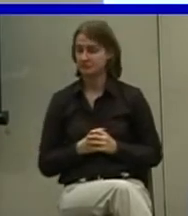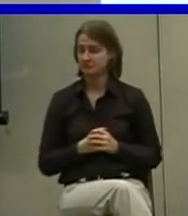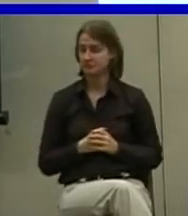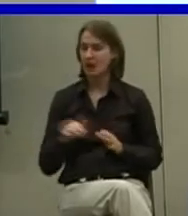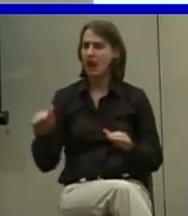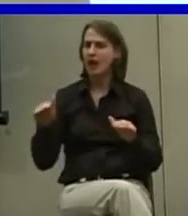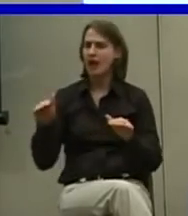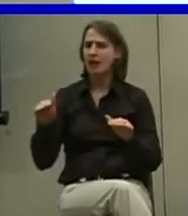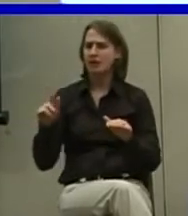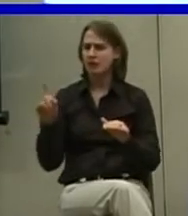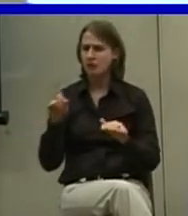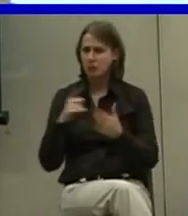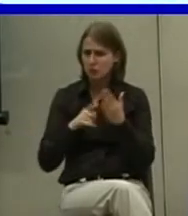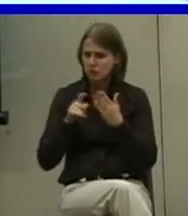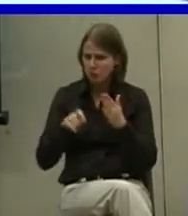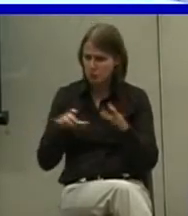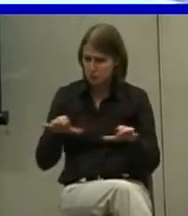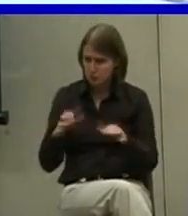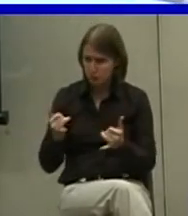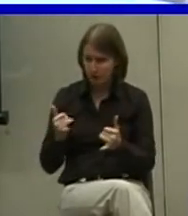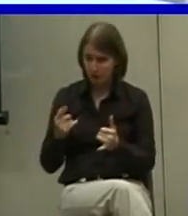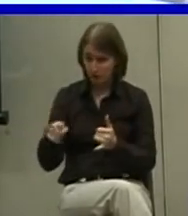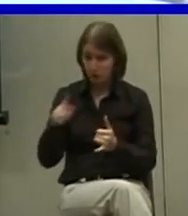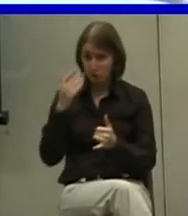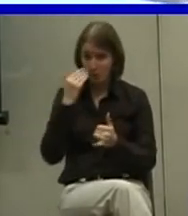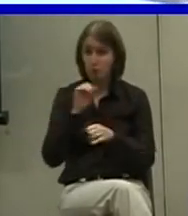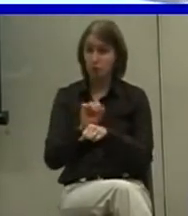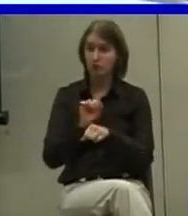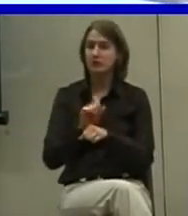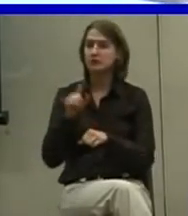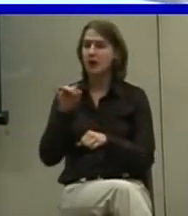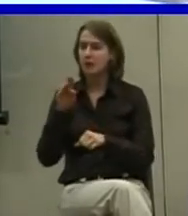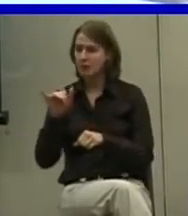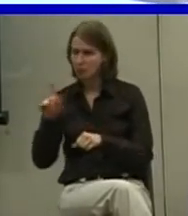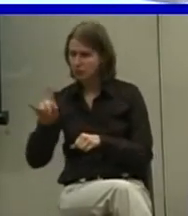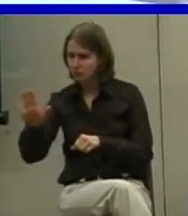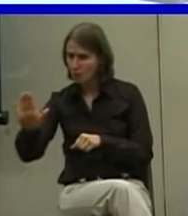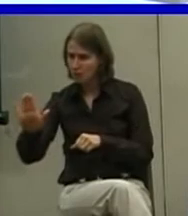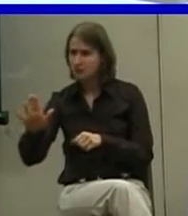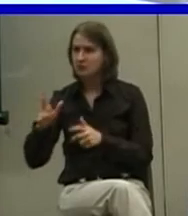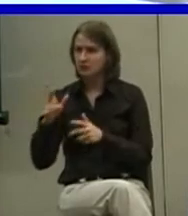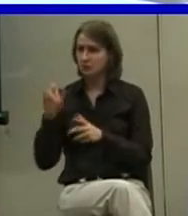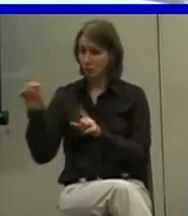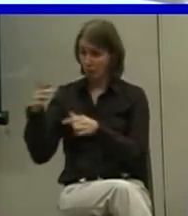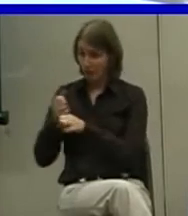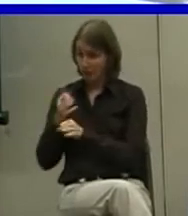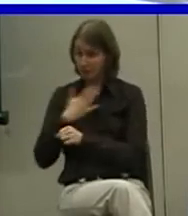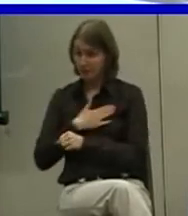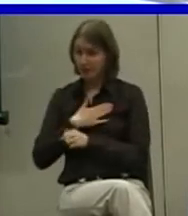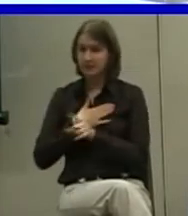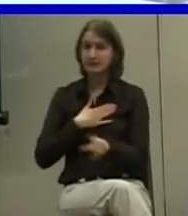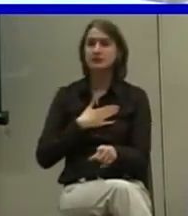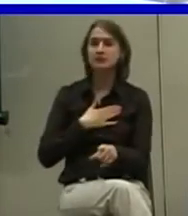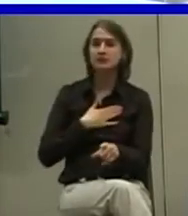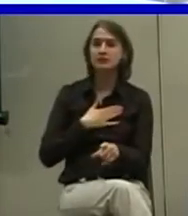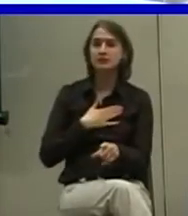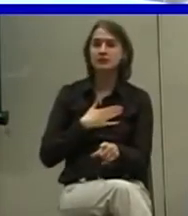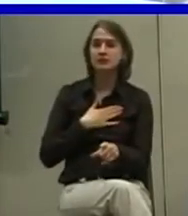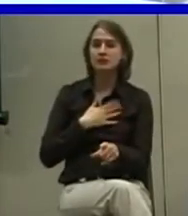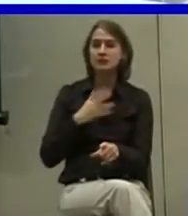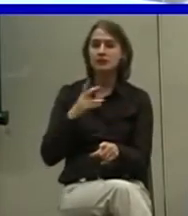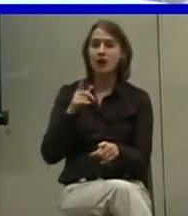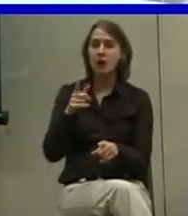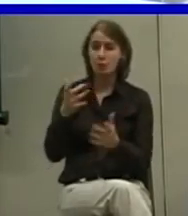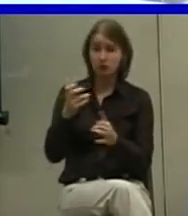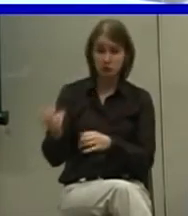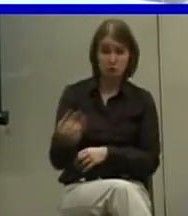Hey guys, what are we supposed to be doing right now? Anybody know? Work. Right. Tommy, where's your work? Okay, would you go get that, please? Thank you. Let's go over here. I've got something I